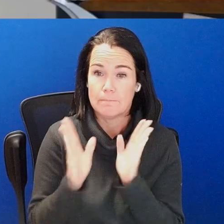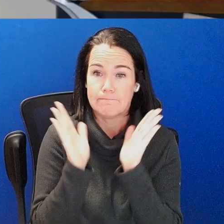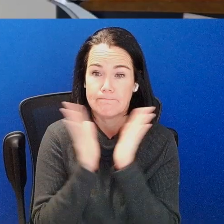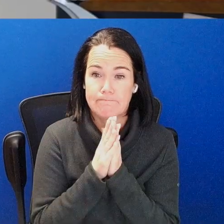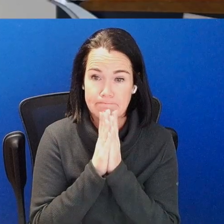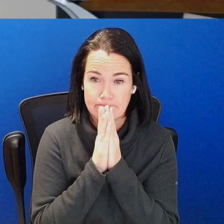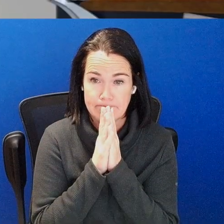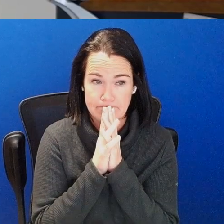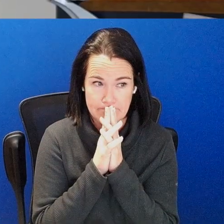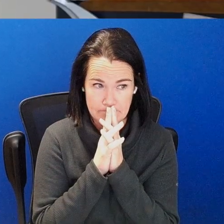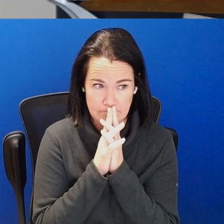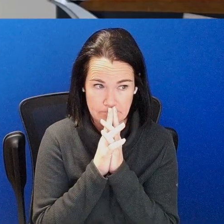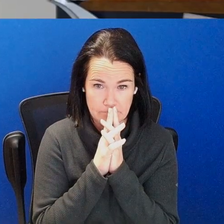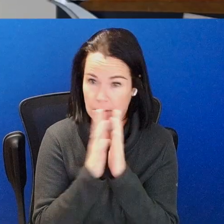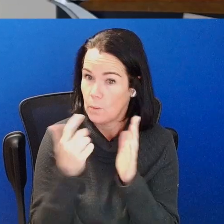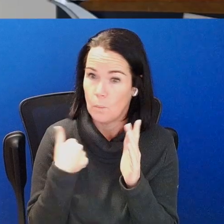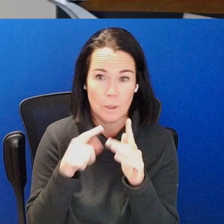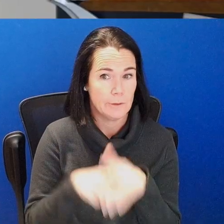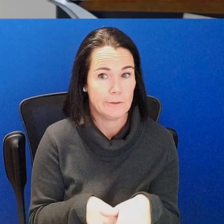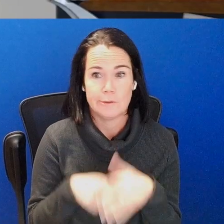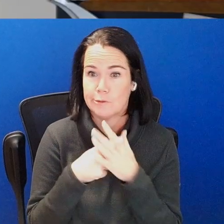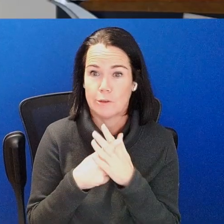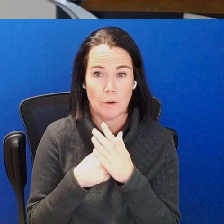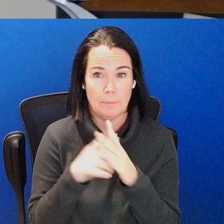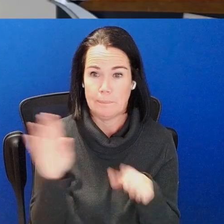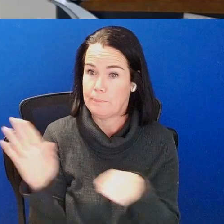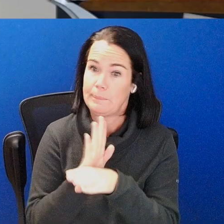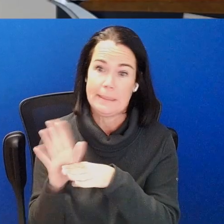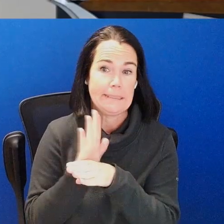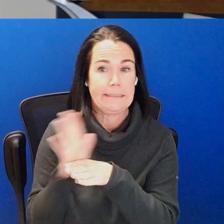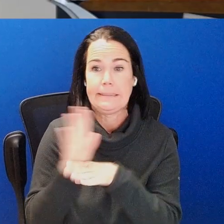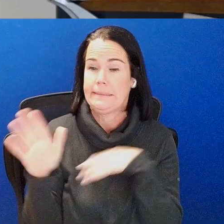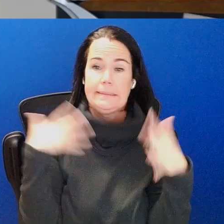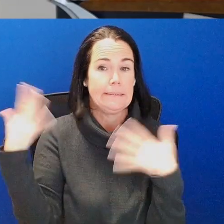Wow. We're starting off with a bang.